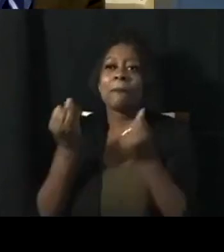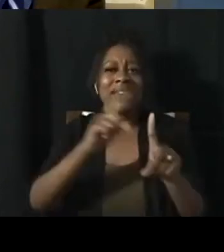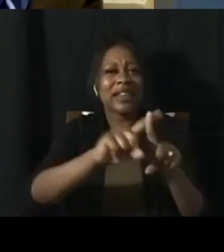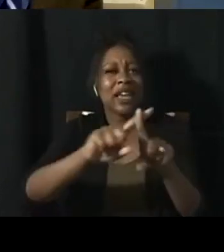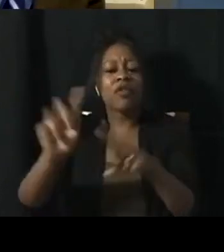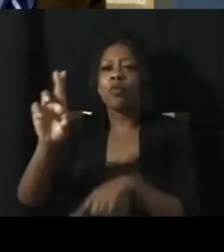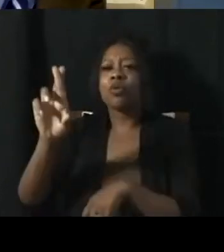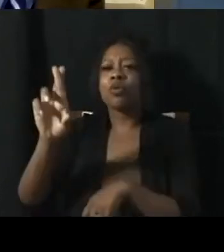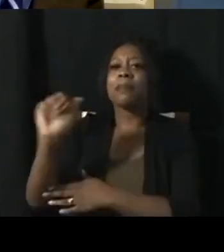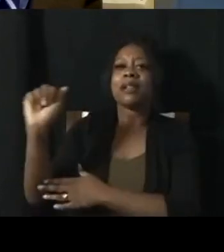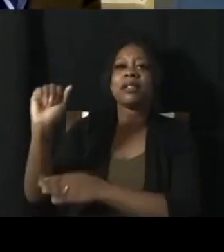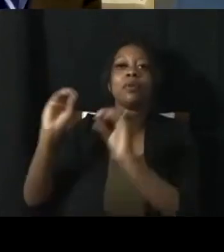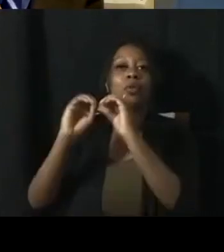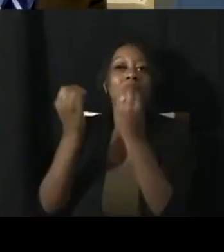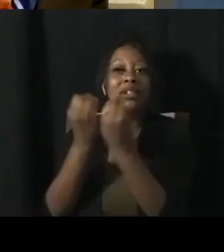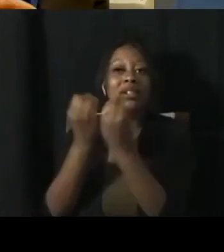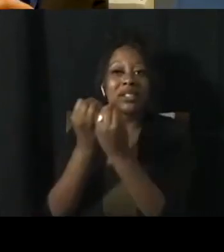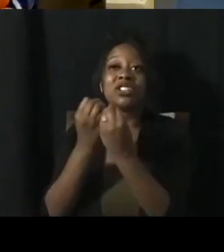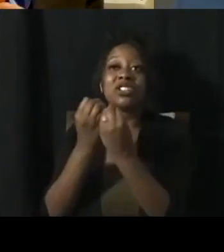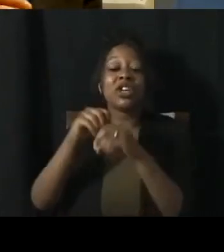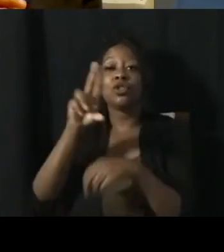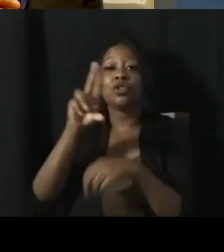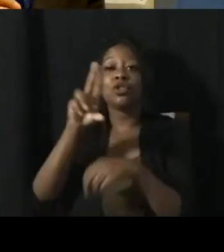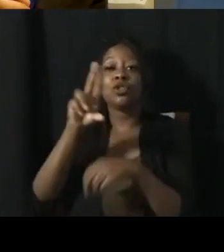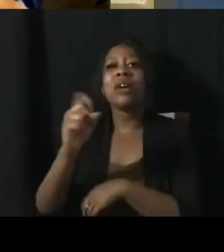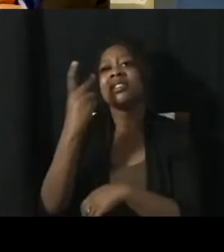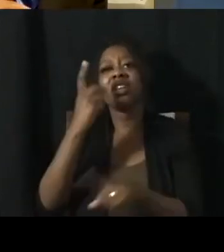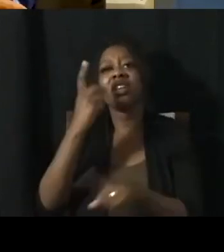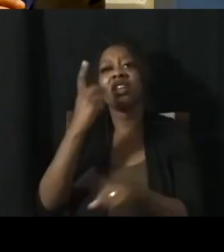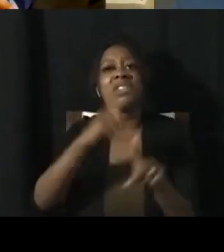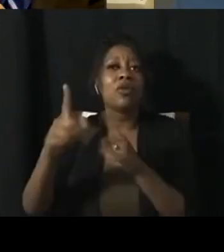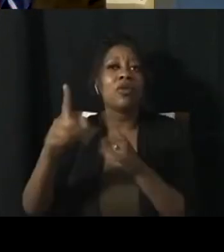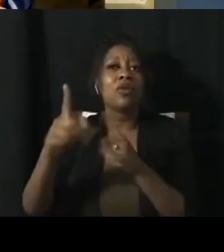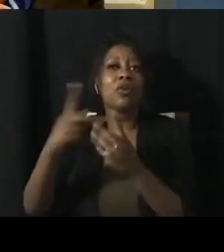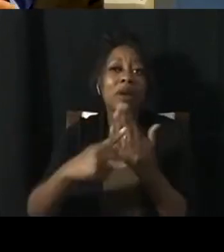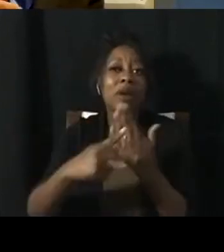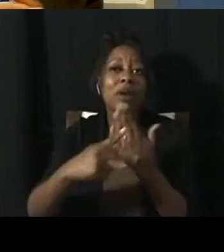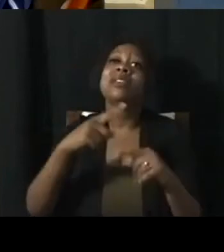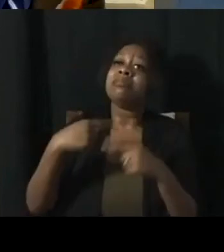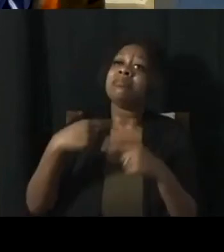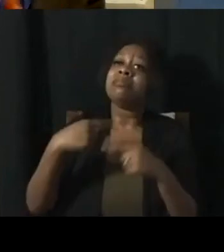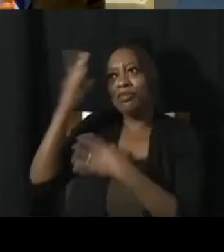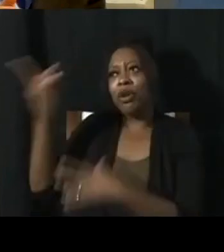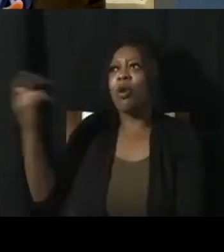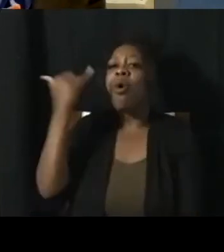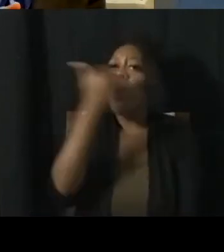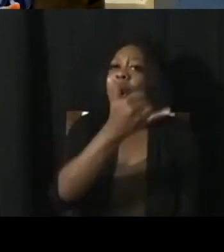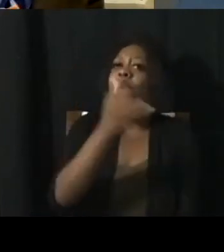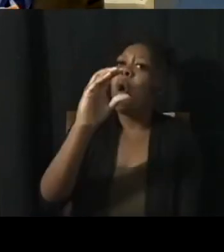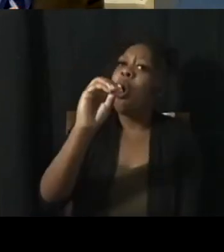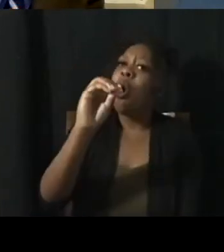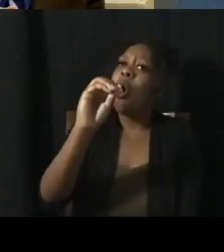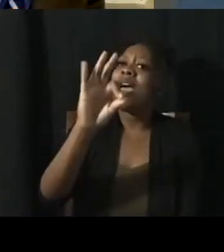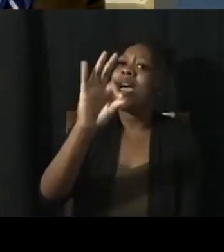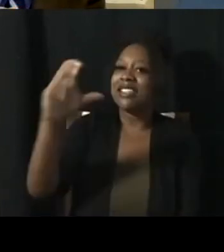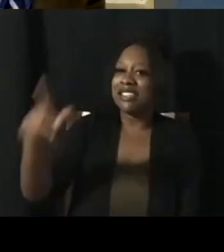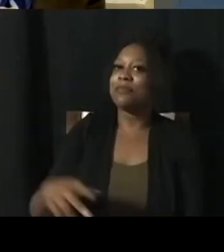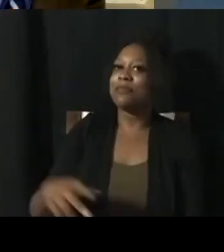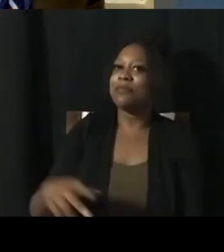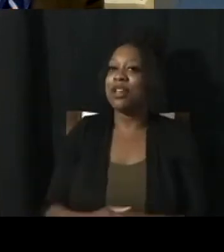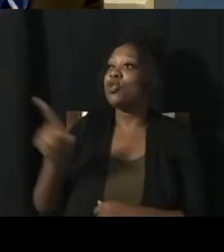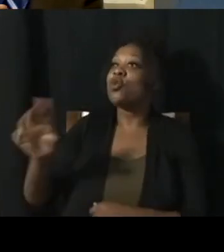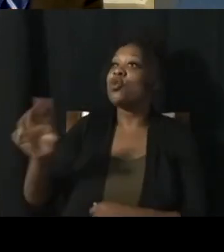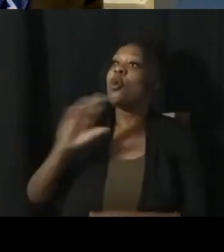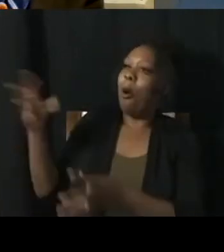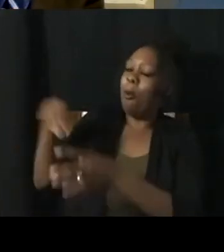different programs that are available. And then I tell them to call OFCCP. Because they are part of a protected class that we care deeply